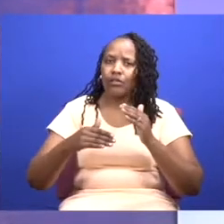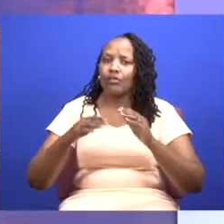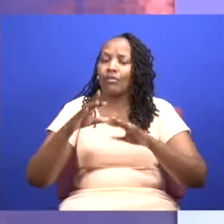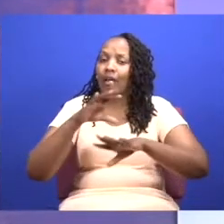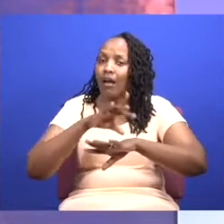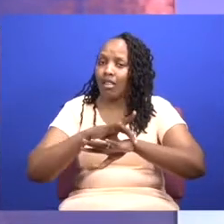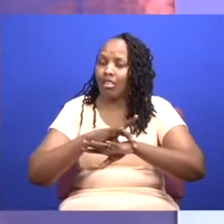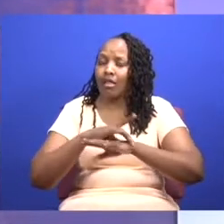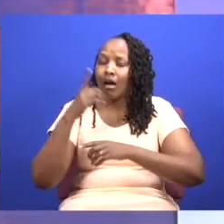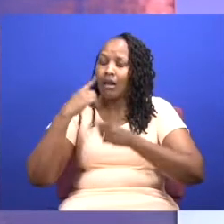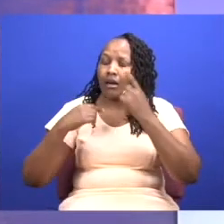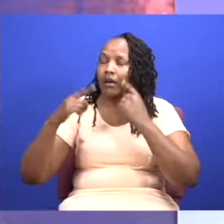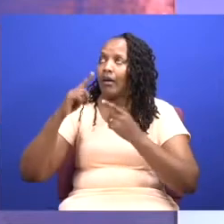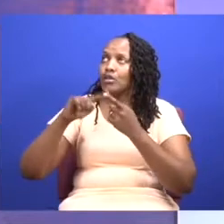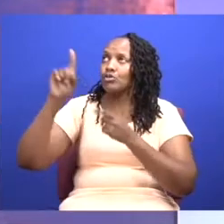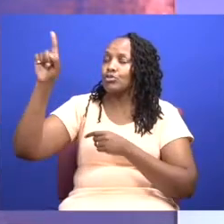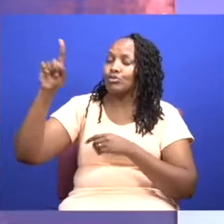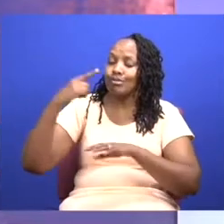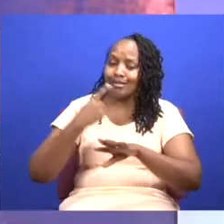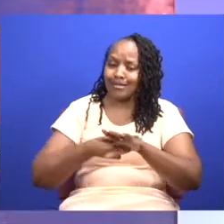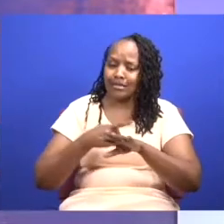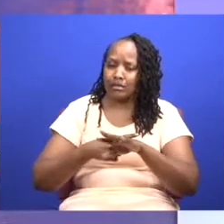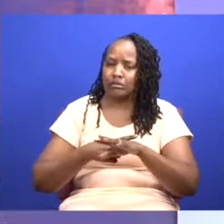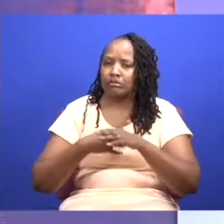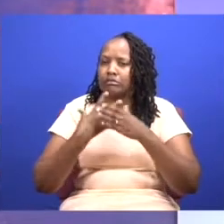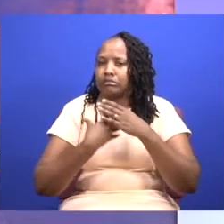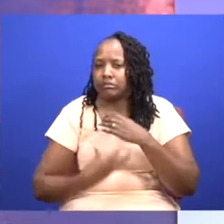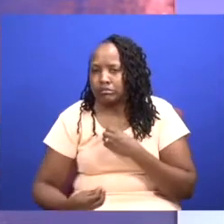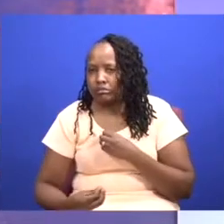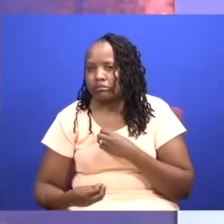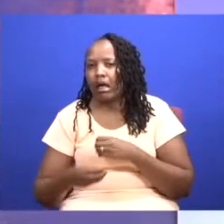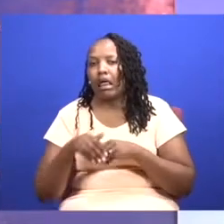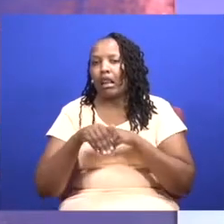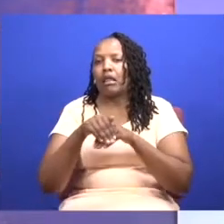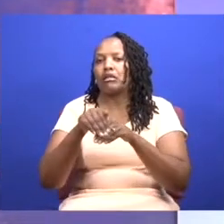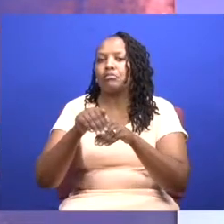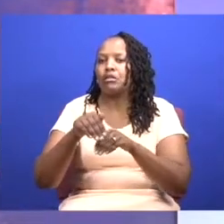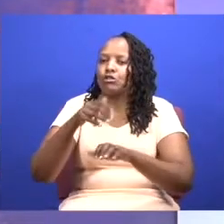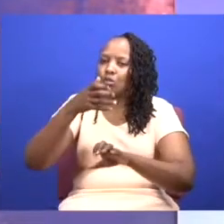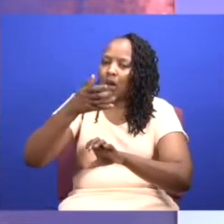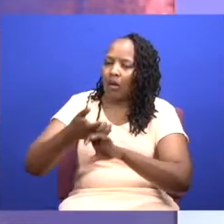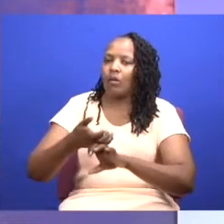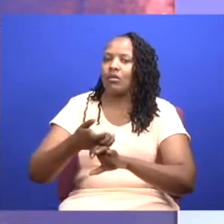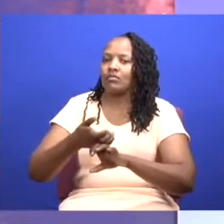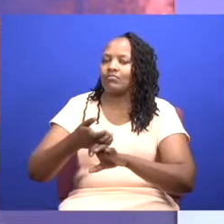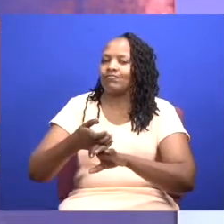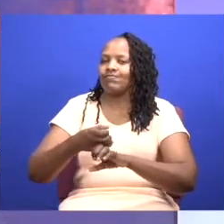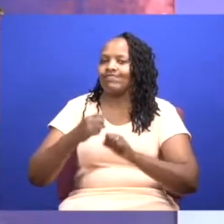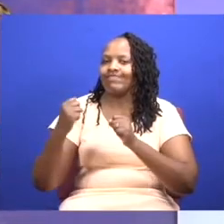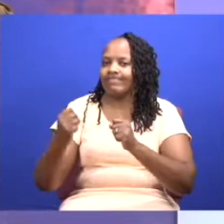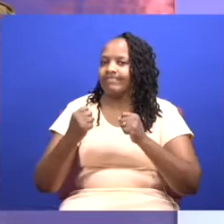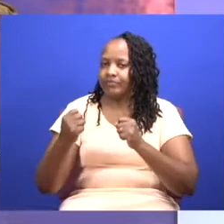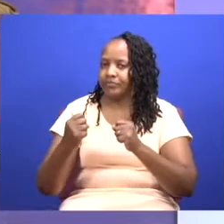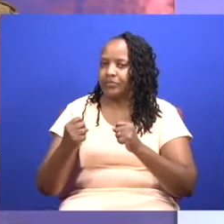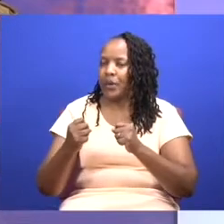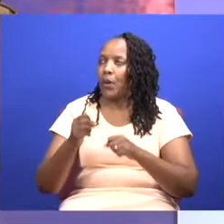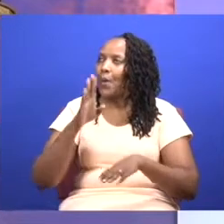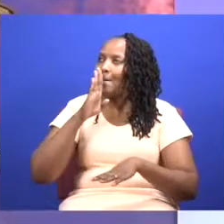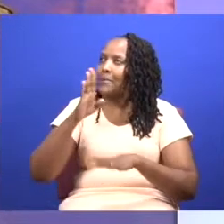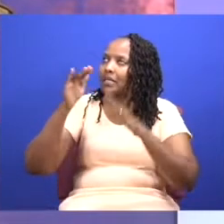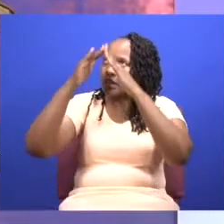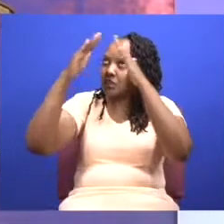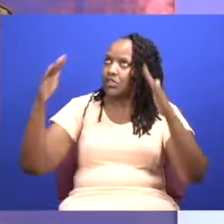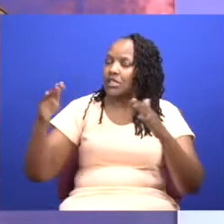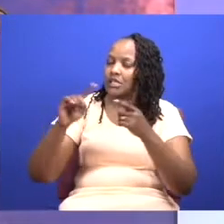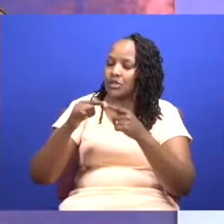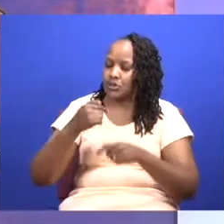When my heart is overwhelmed, lead me to the rock that is higher than I. For you have been a shelter for me, a strong